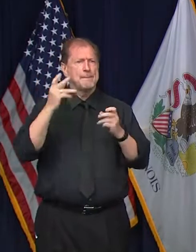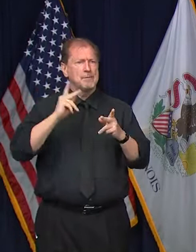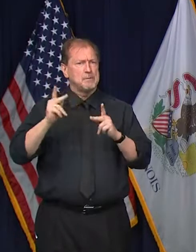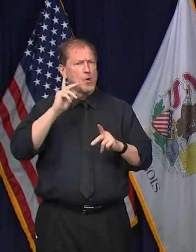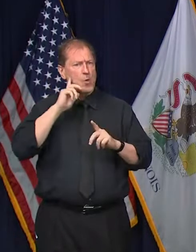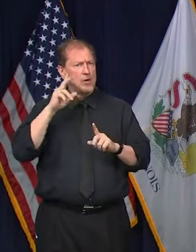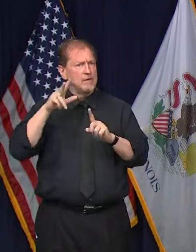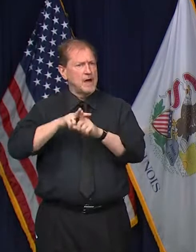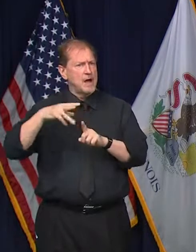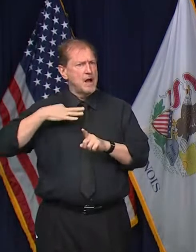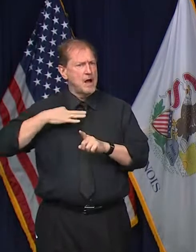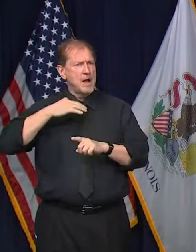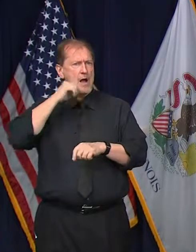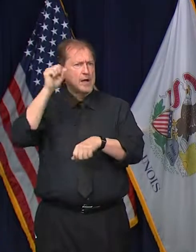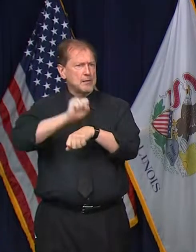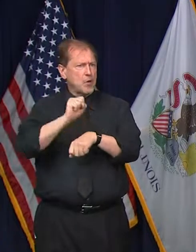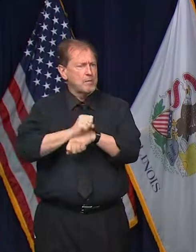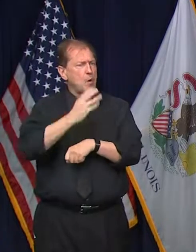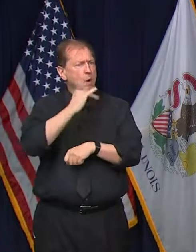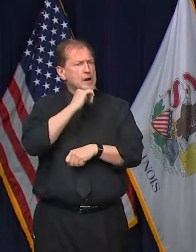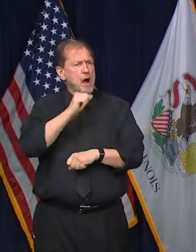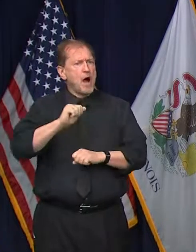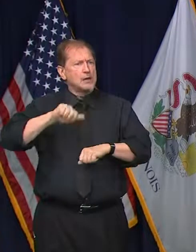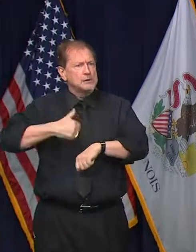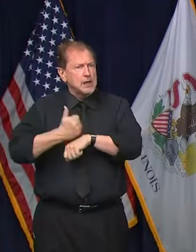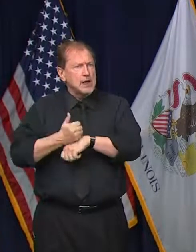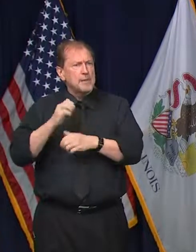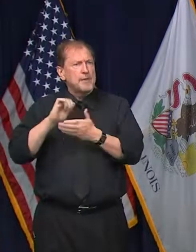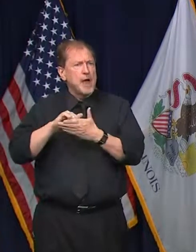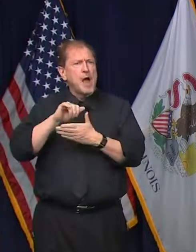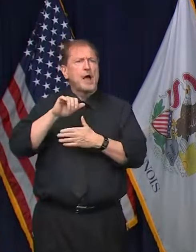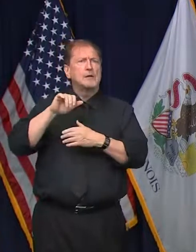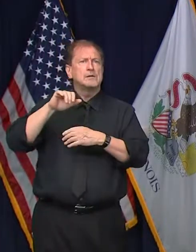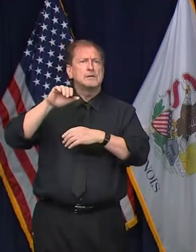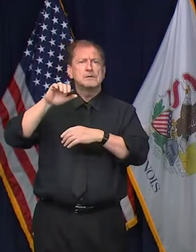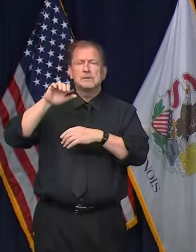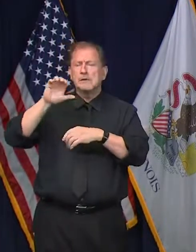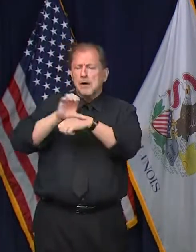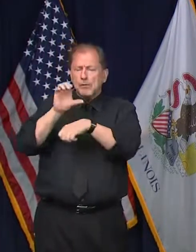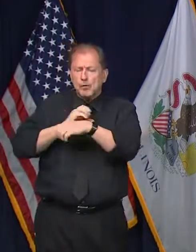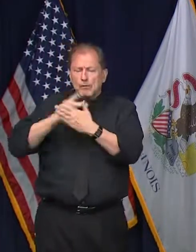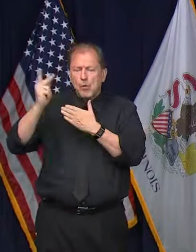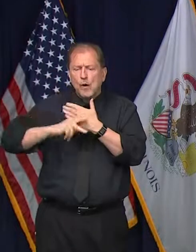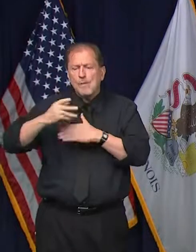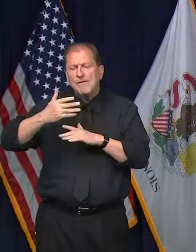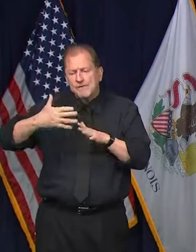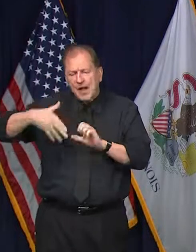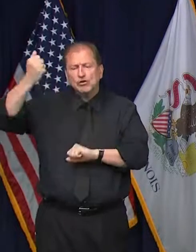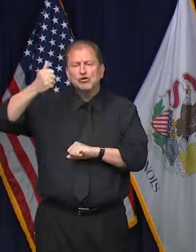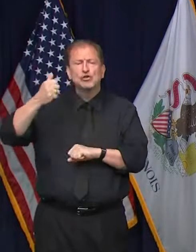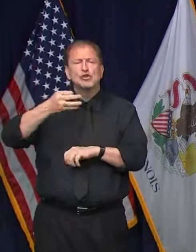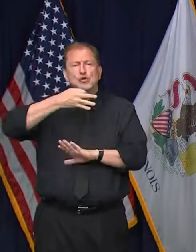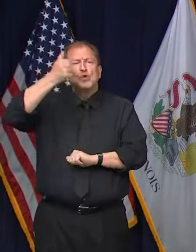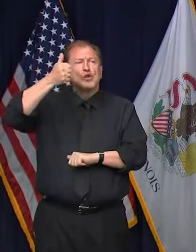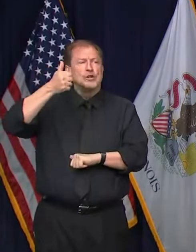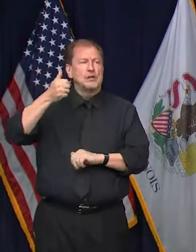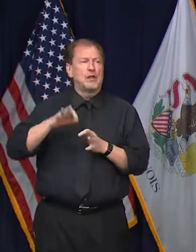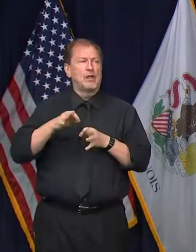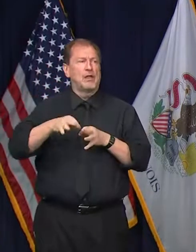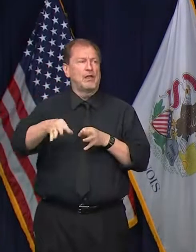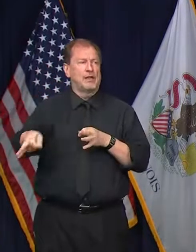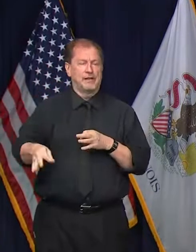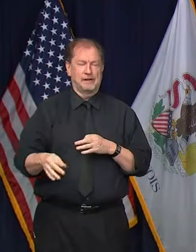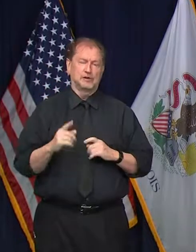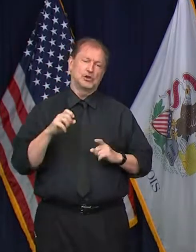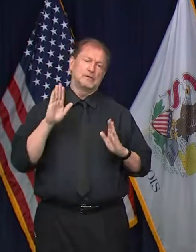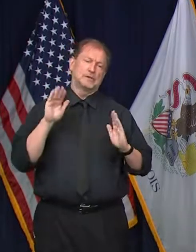unemployment, should have done more with the website sooner, should have hired more people sooner to deal with what he says you should have